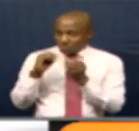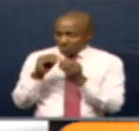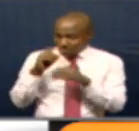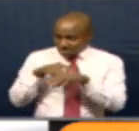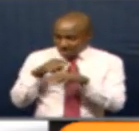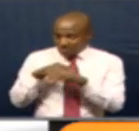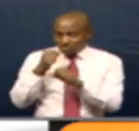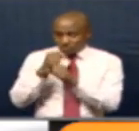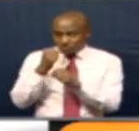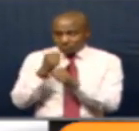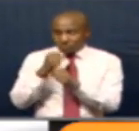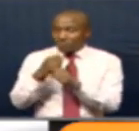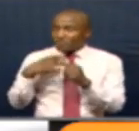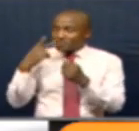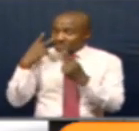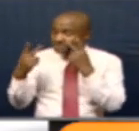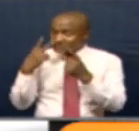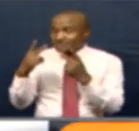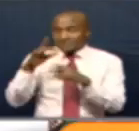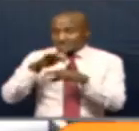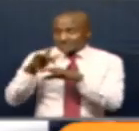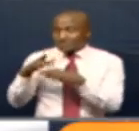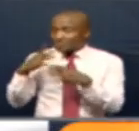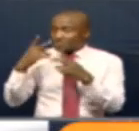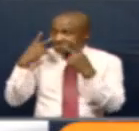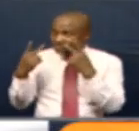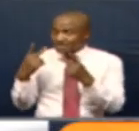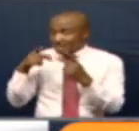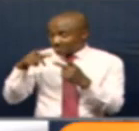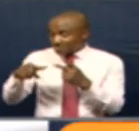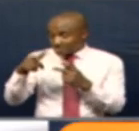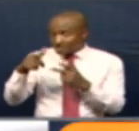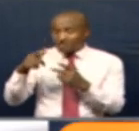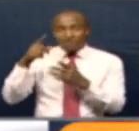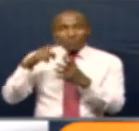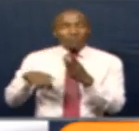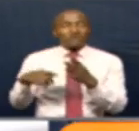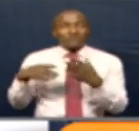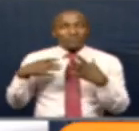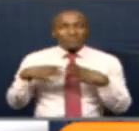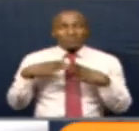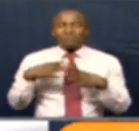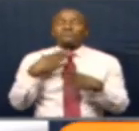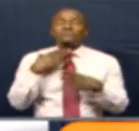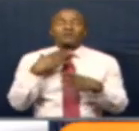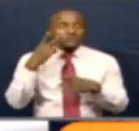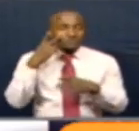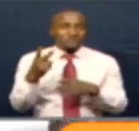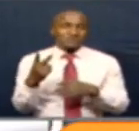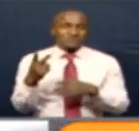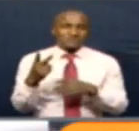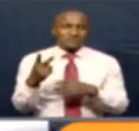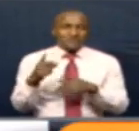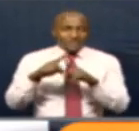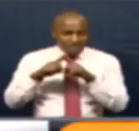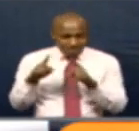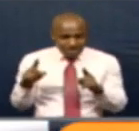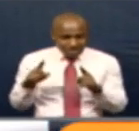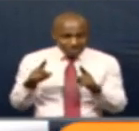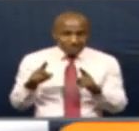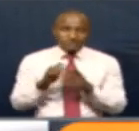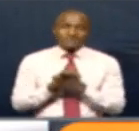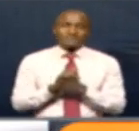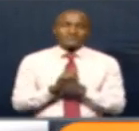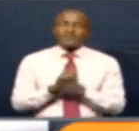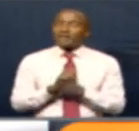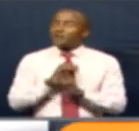need to be seen mm-hmm. and touched by people, because that's what the residents would like to see. Mm-hmm. But having said that, there